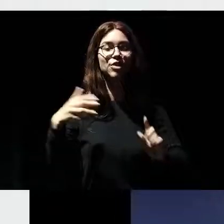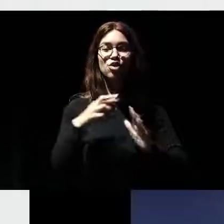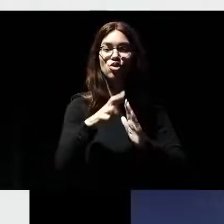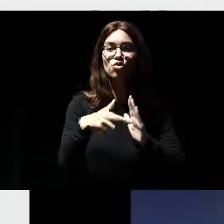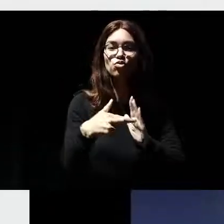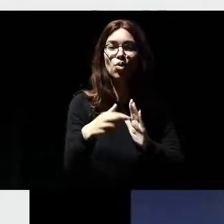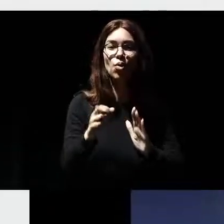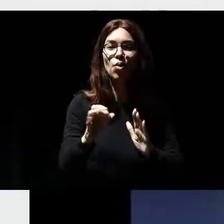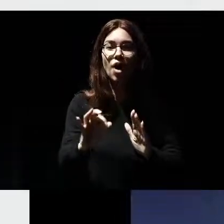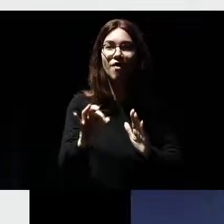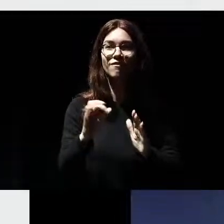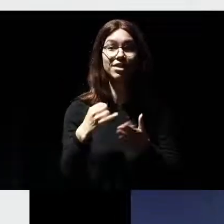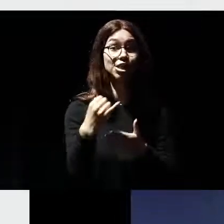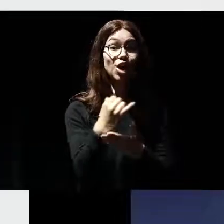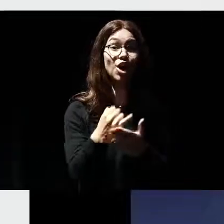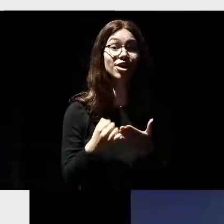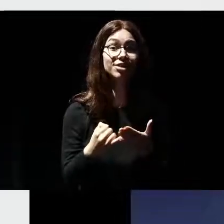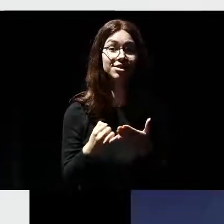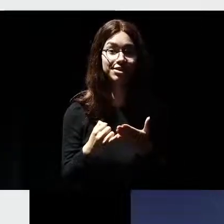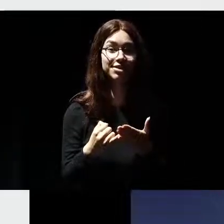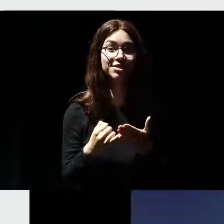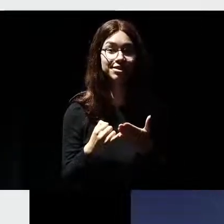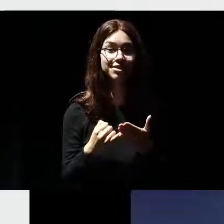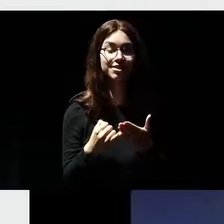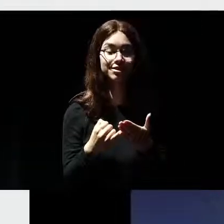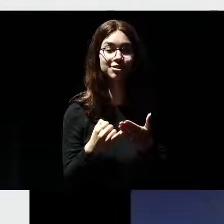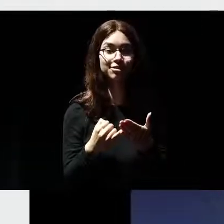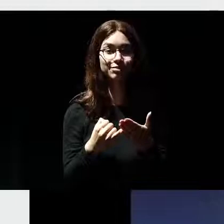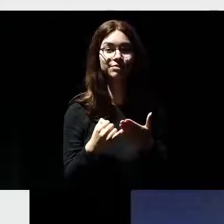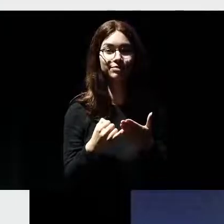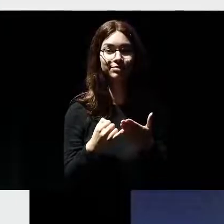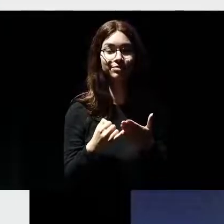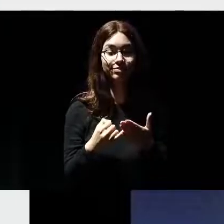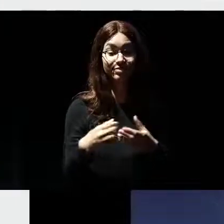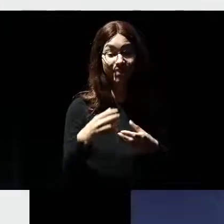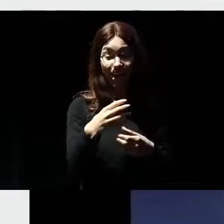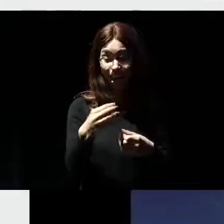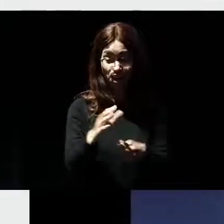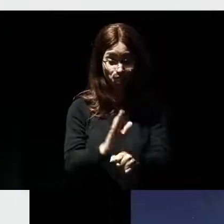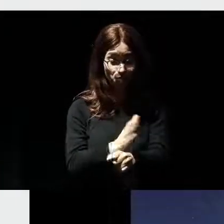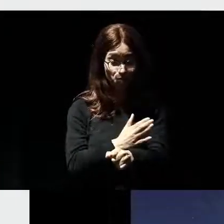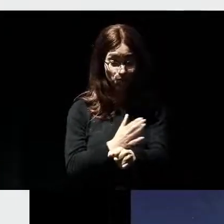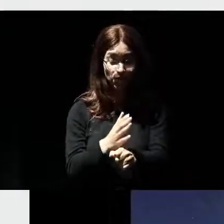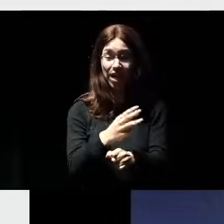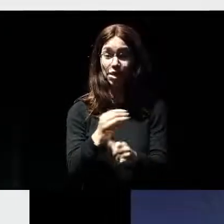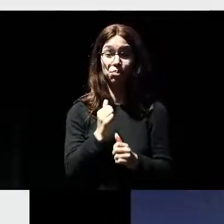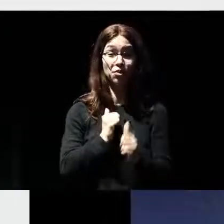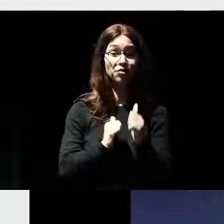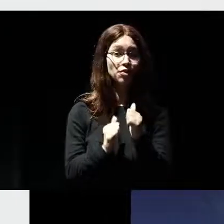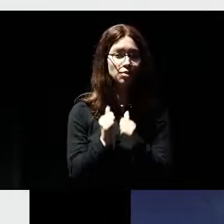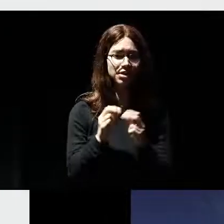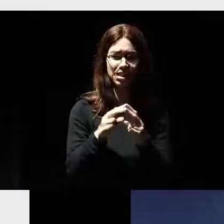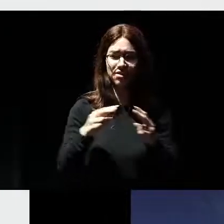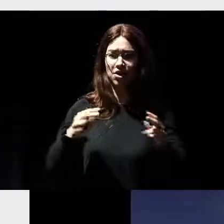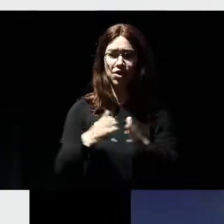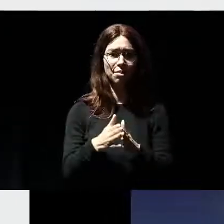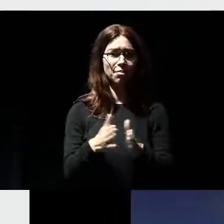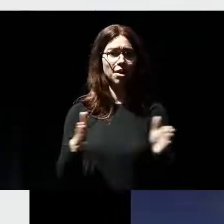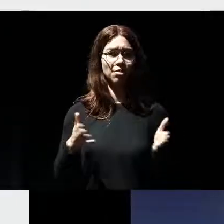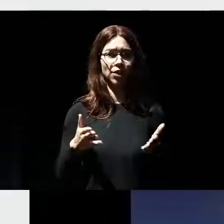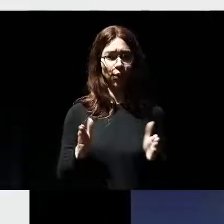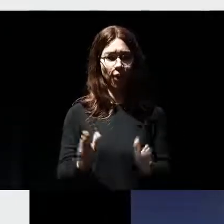role of the arts and music and performance in very public